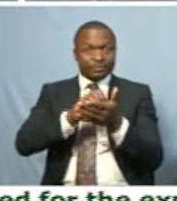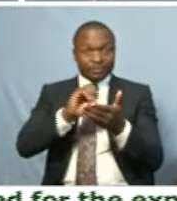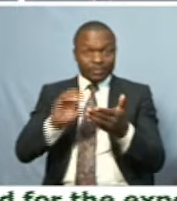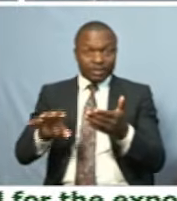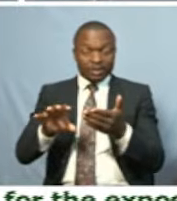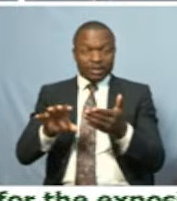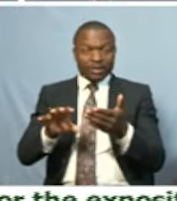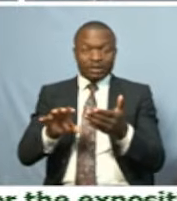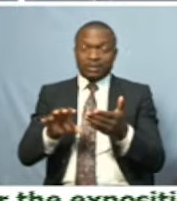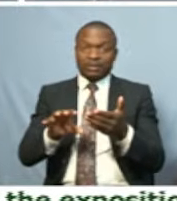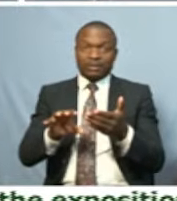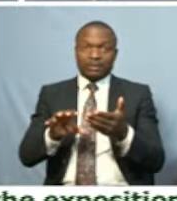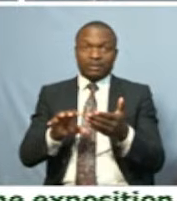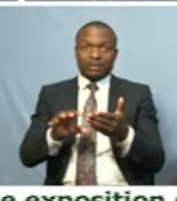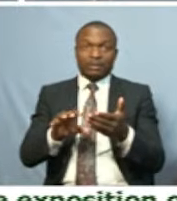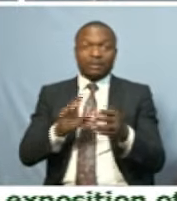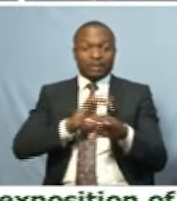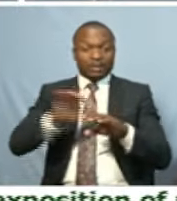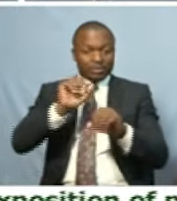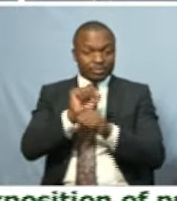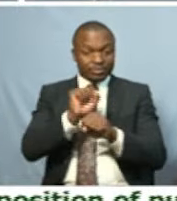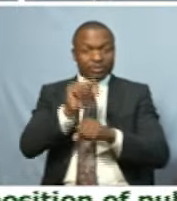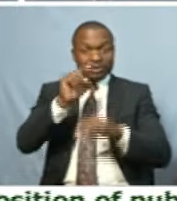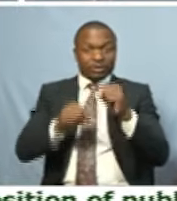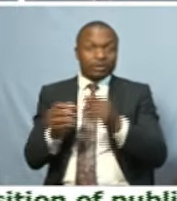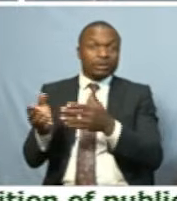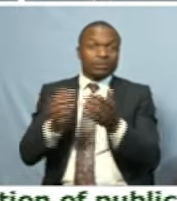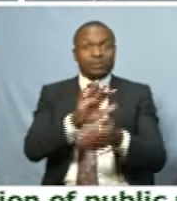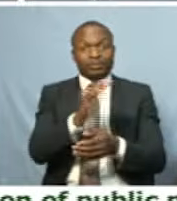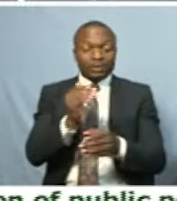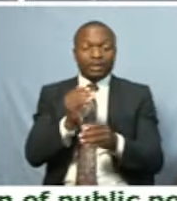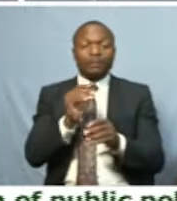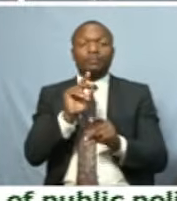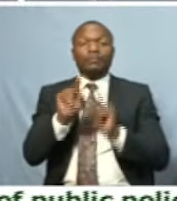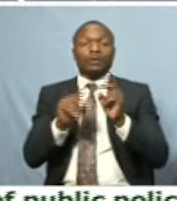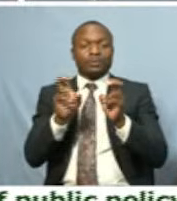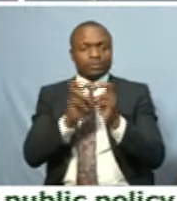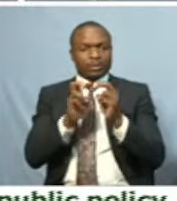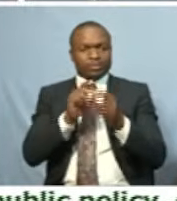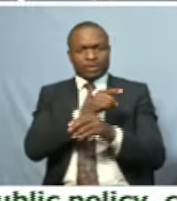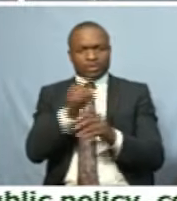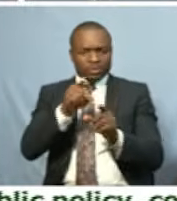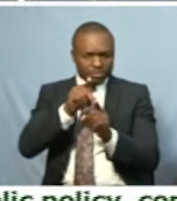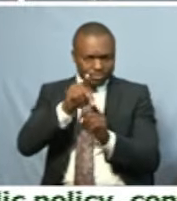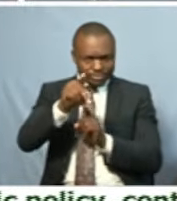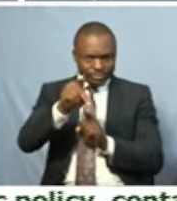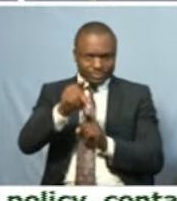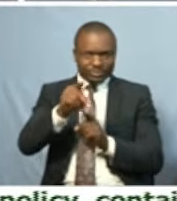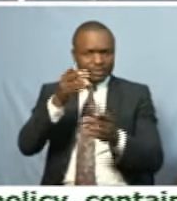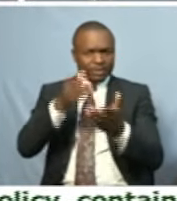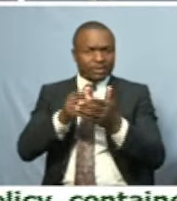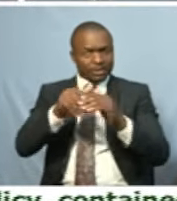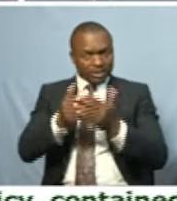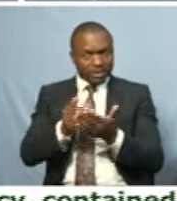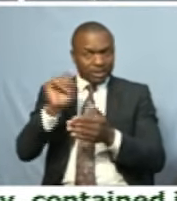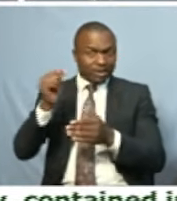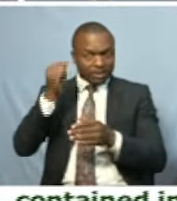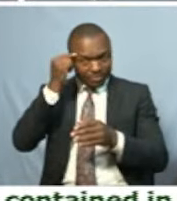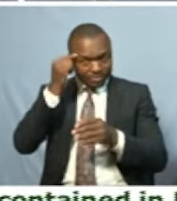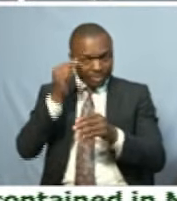employment freeze. We cannot bring back people on contracts unless those who are specialized. This is how this government is